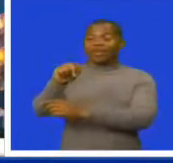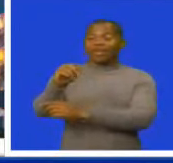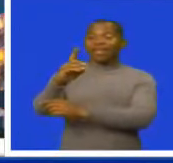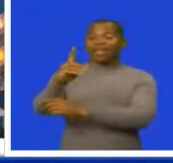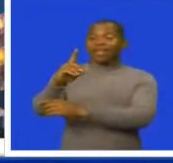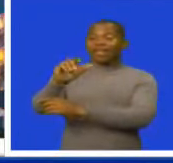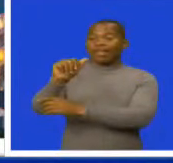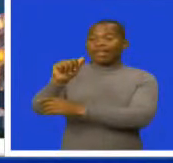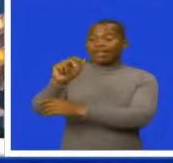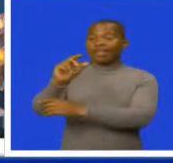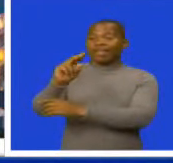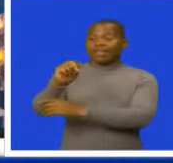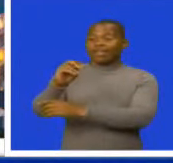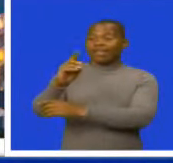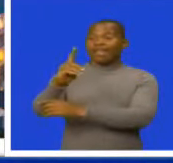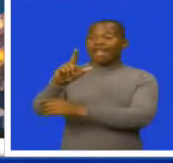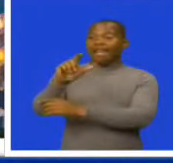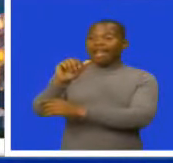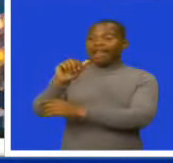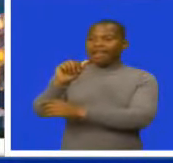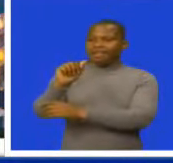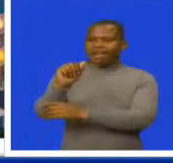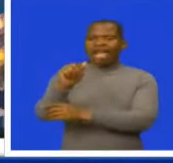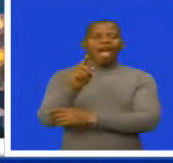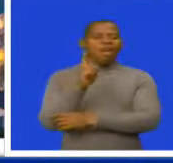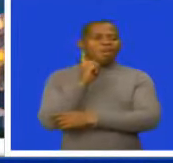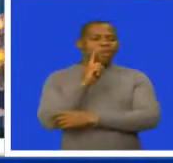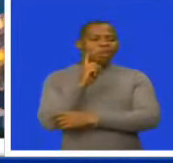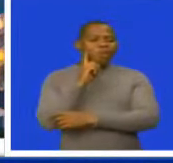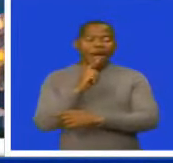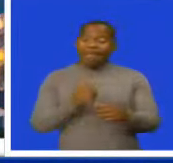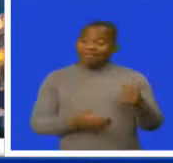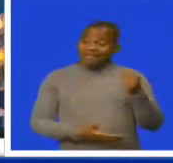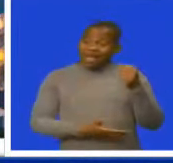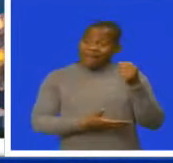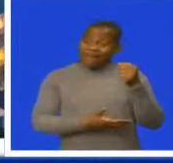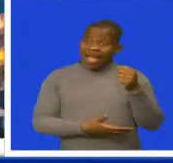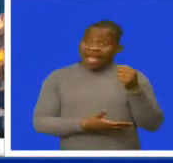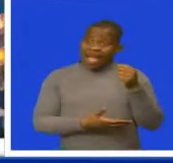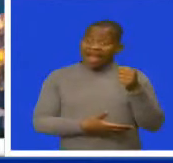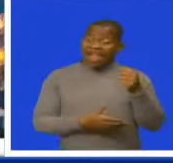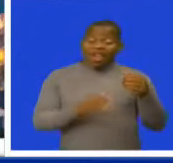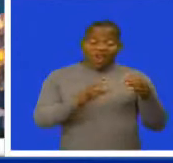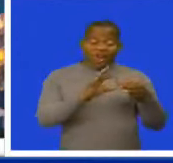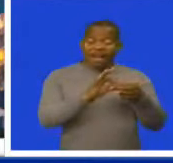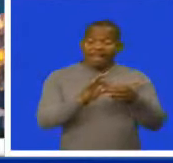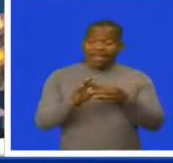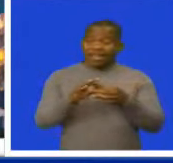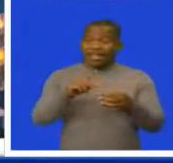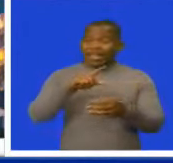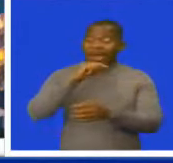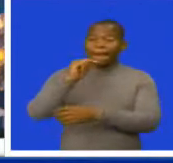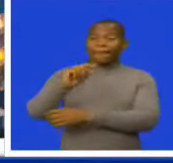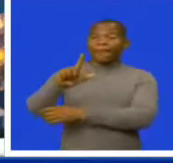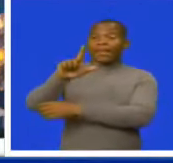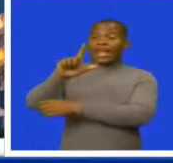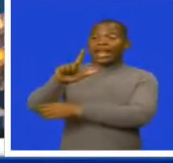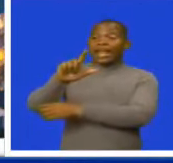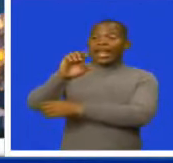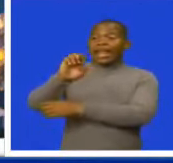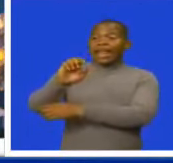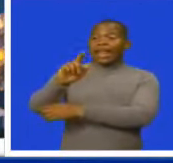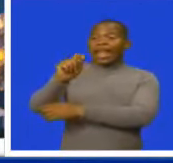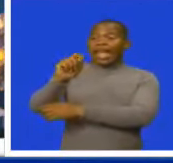letseho uthi ke lokwende kuthi bachubeke nekusekela umdlalo wenkoyoyo uthi ke lo mdlalo ufundzisa ngekusebenzisa